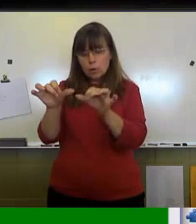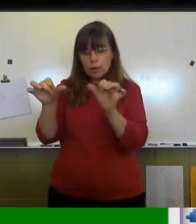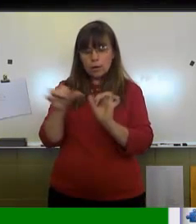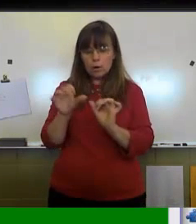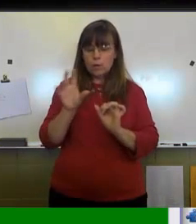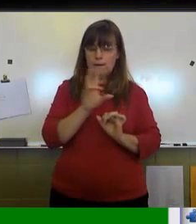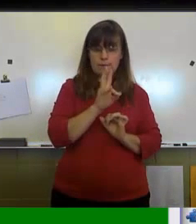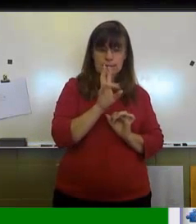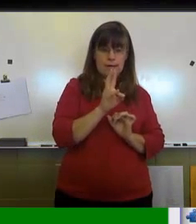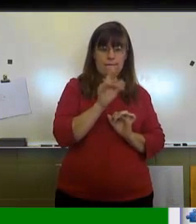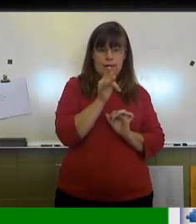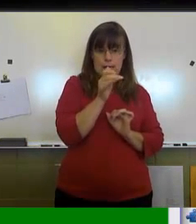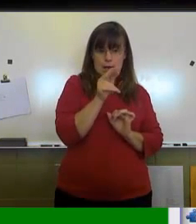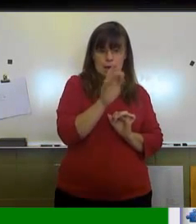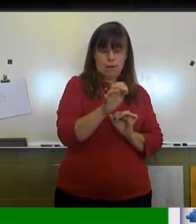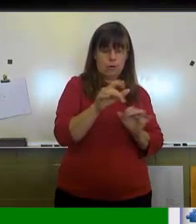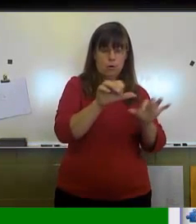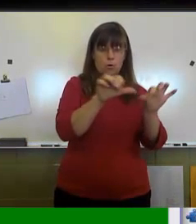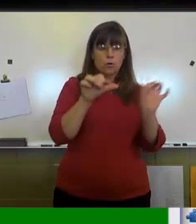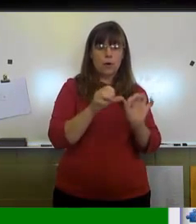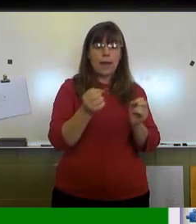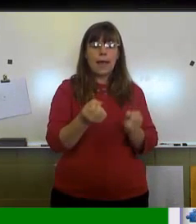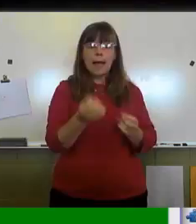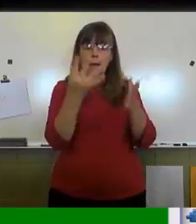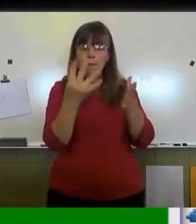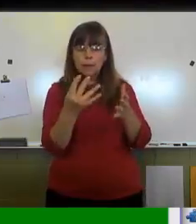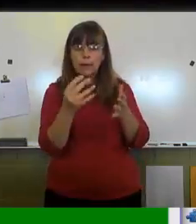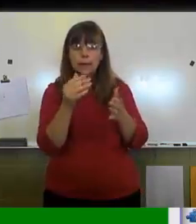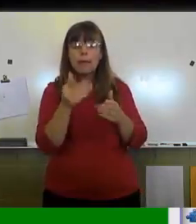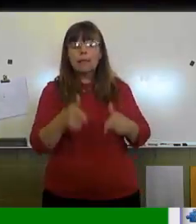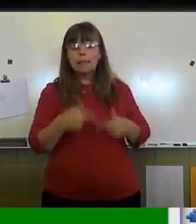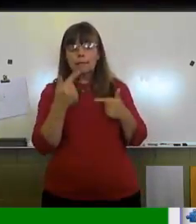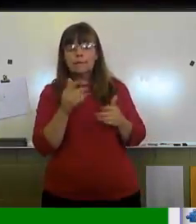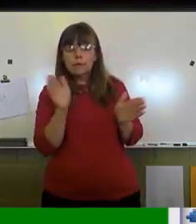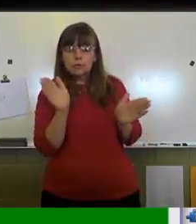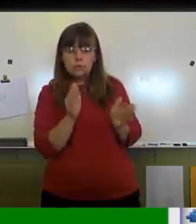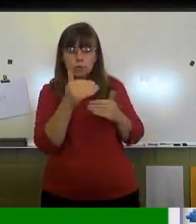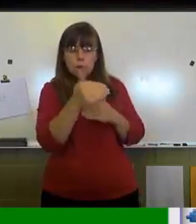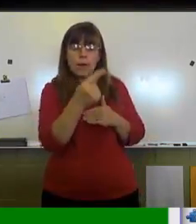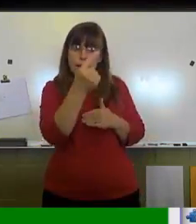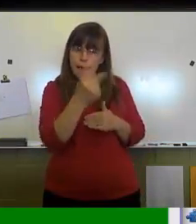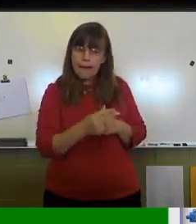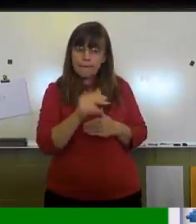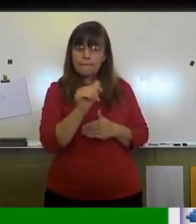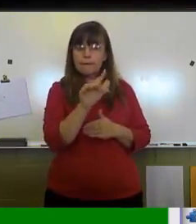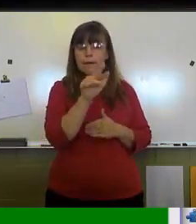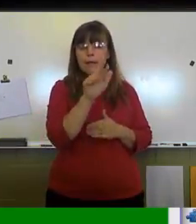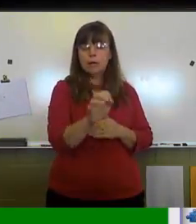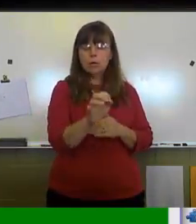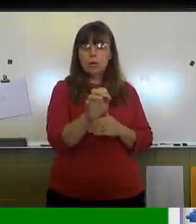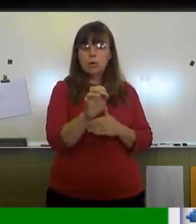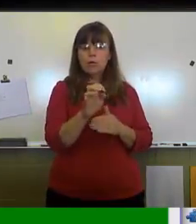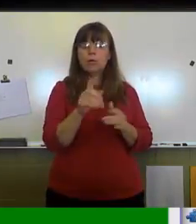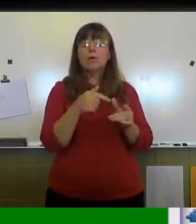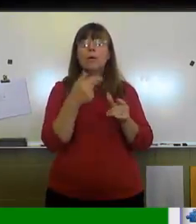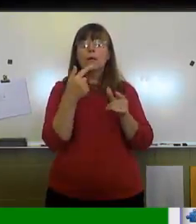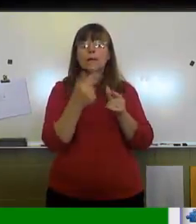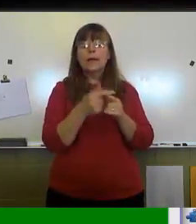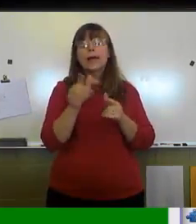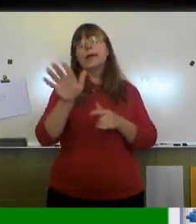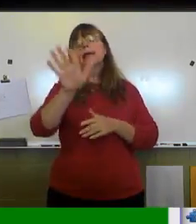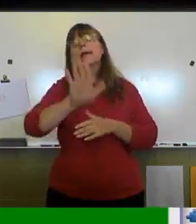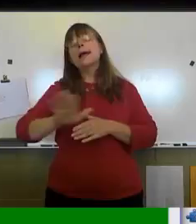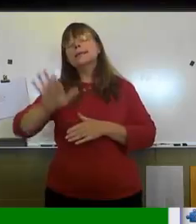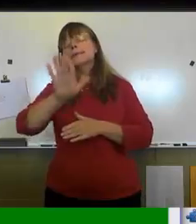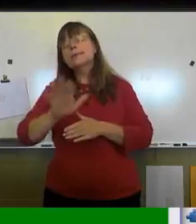7-acre prairie. If I figured out how many grasshoppers lived in a half an acre, then I could estimate